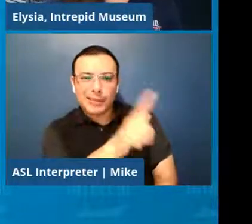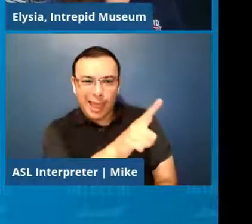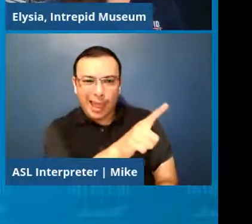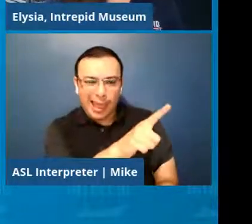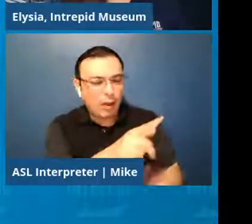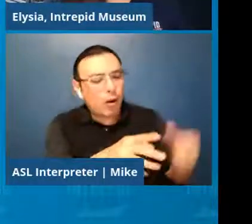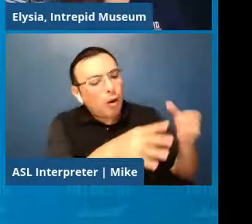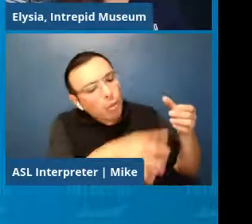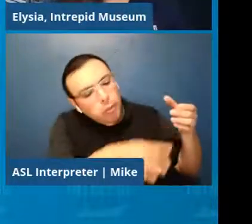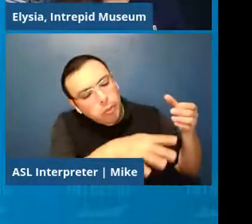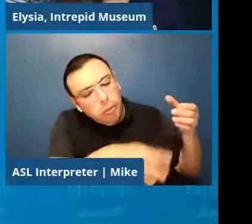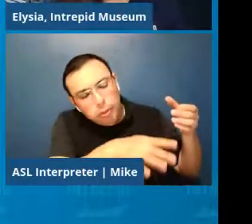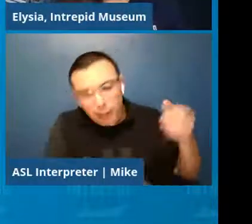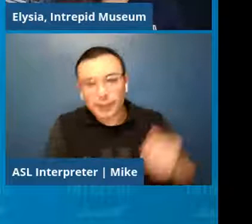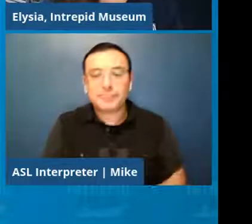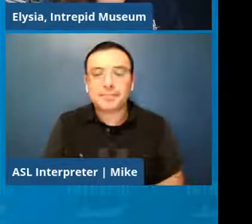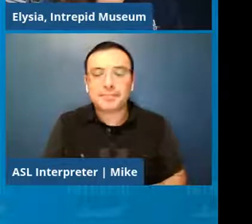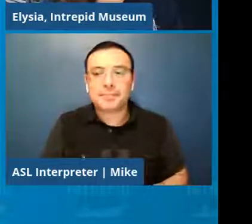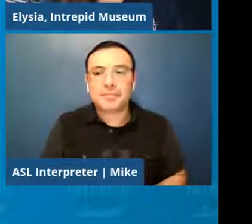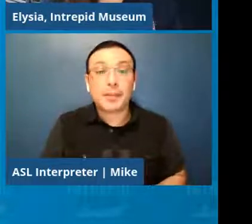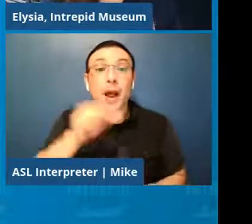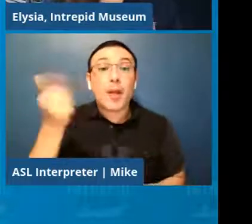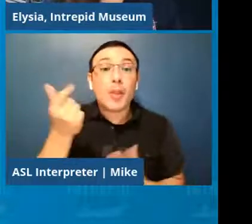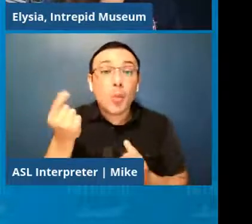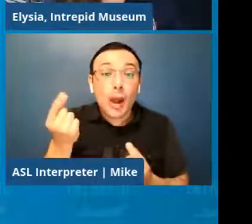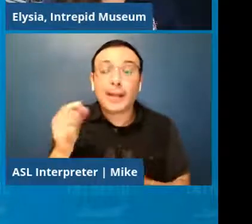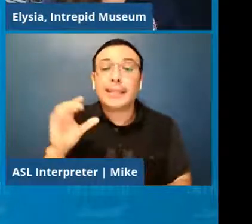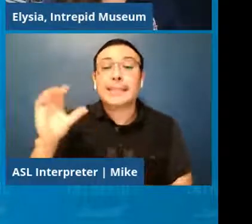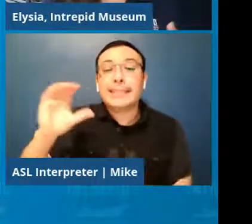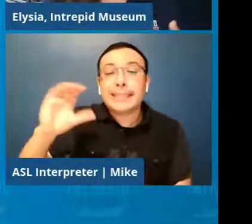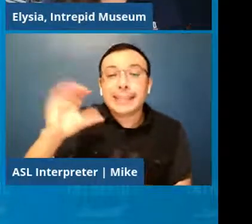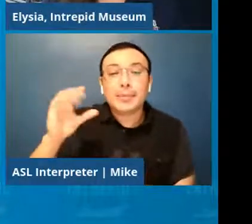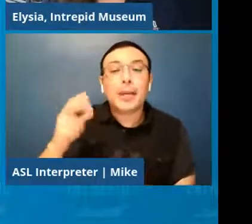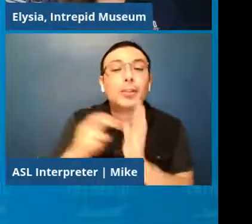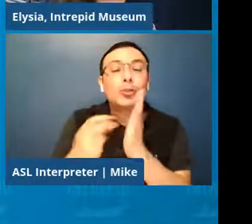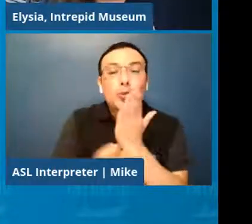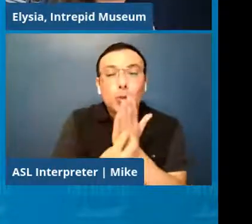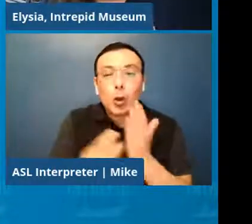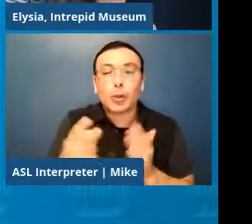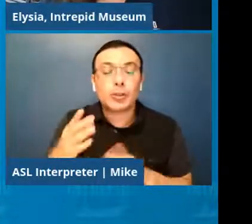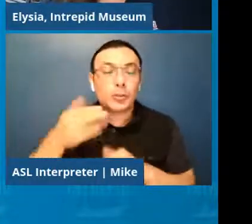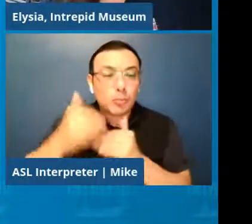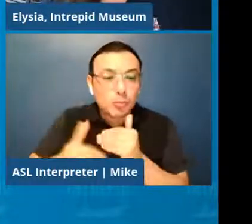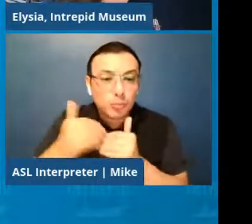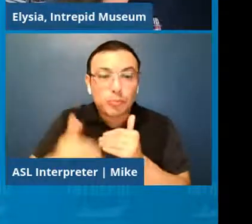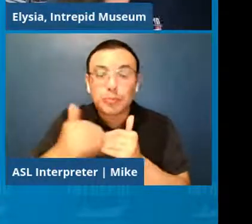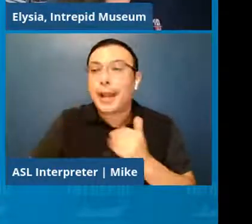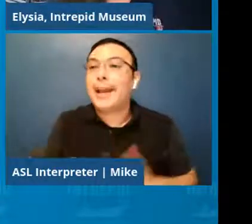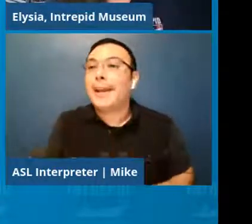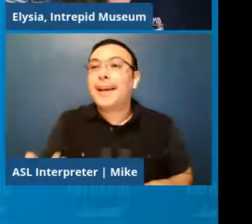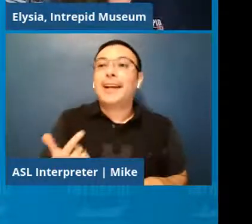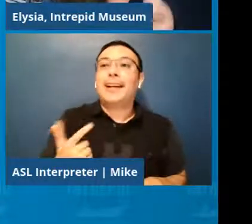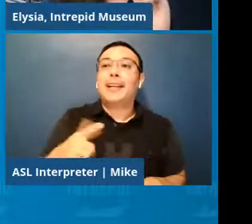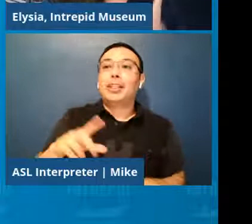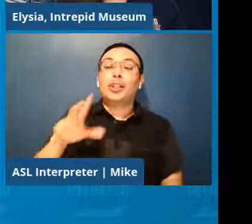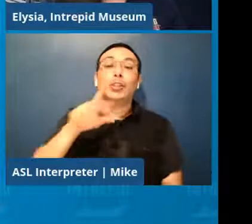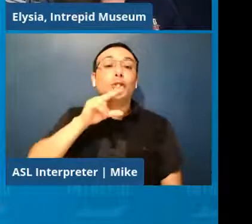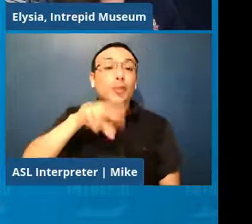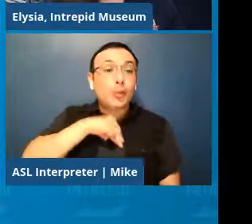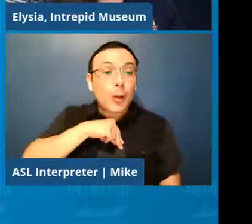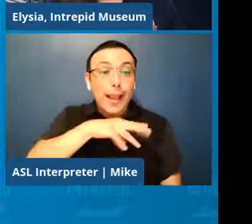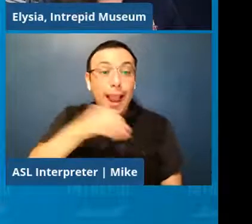were cinnamon toasted bread cubes, chocolate cubes, cream of chicken soup, turkey and gravy,